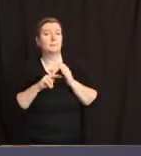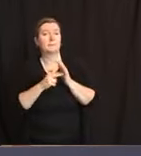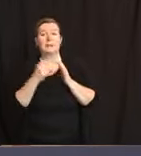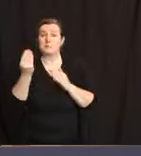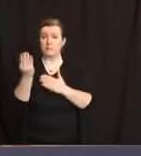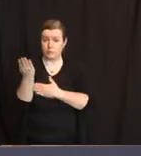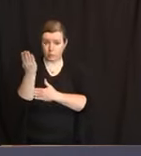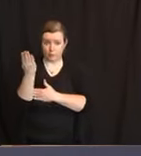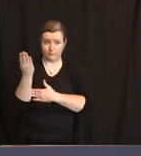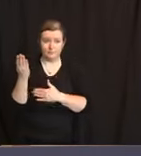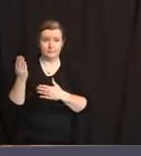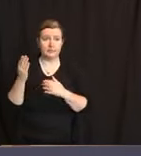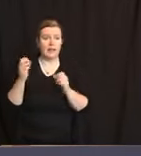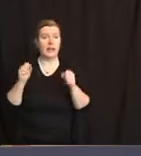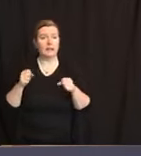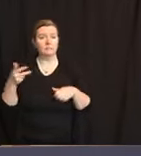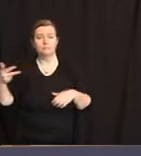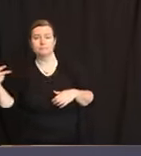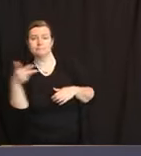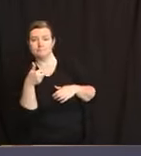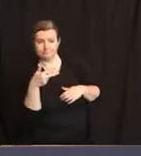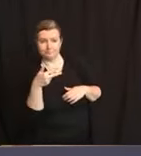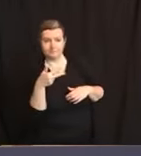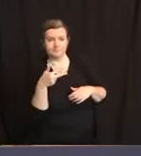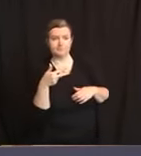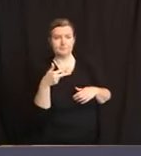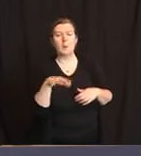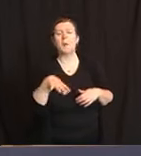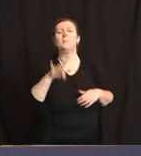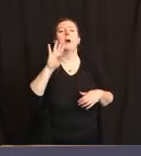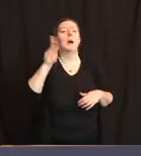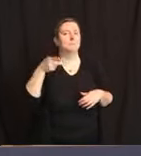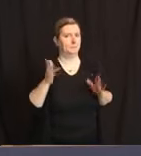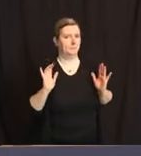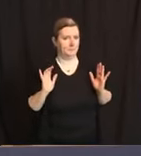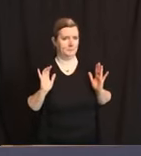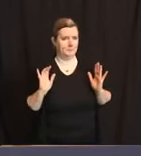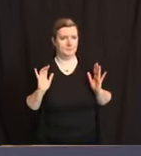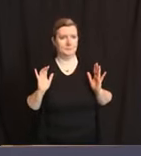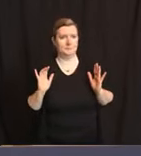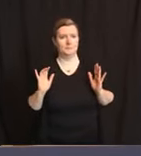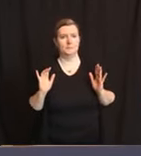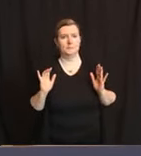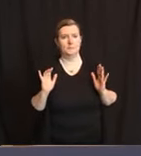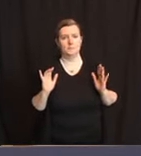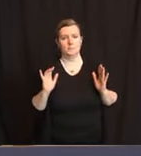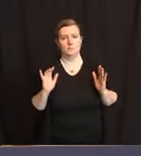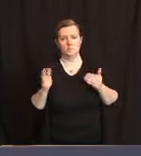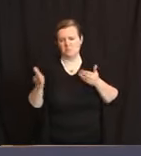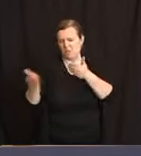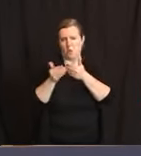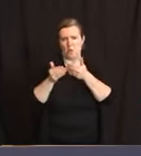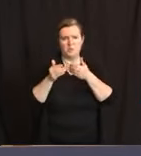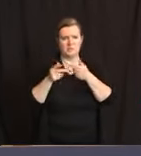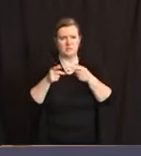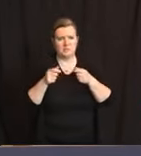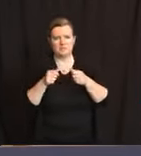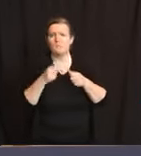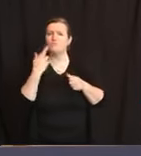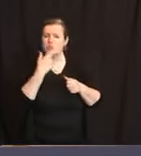curbside retail pickup. That'll be the case wherever that location is. Restaurants will continue to be